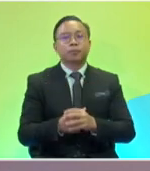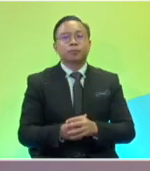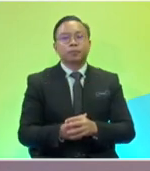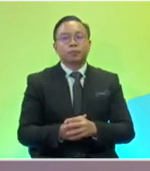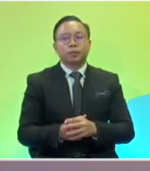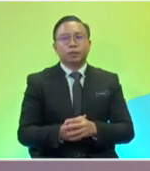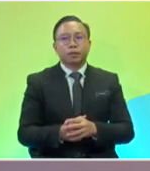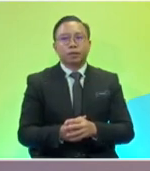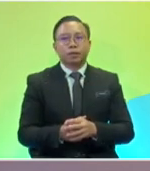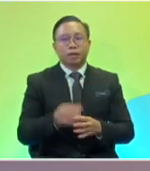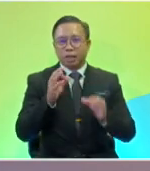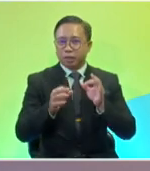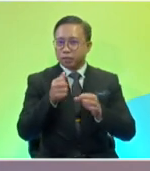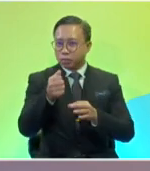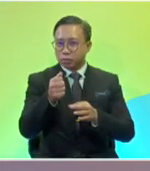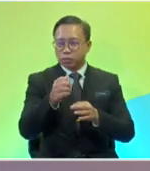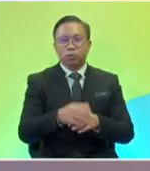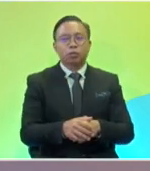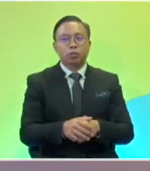Yeah. So, okay, if let's say